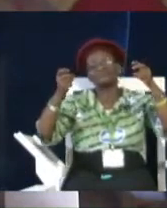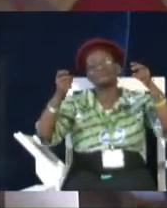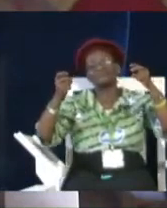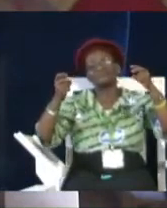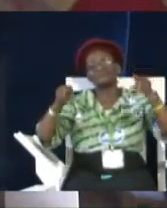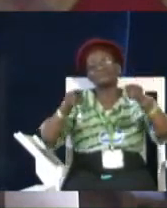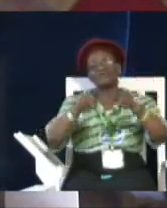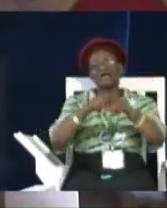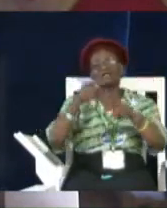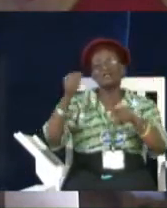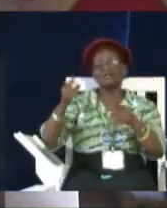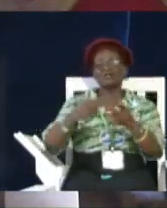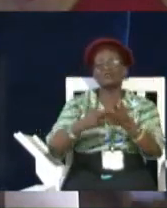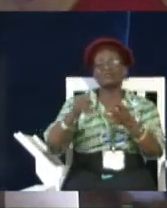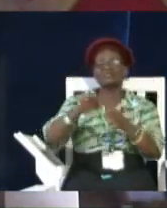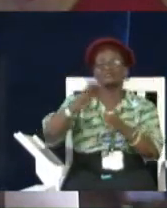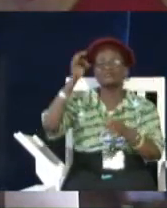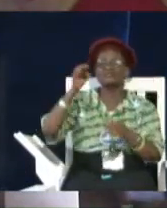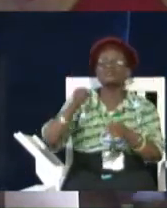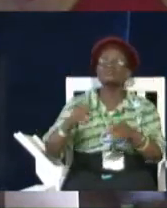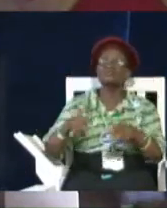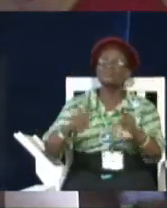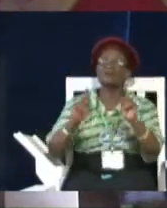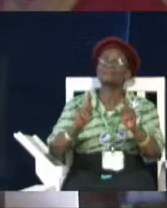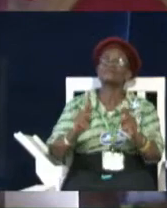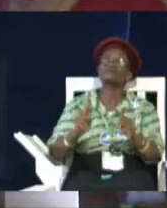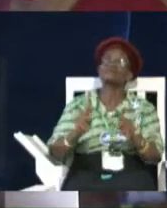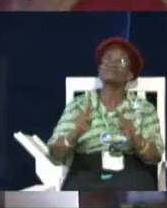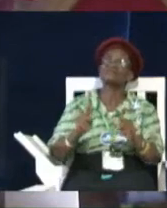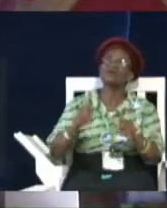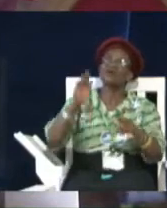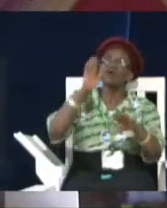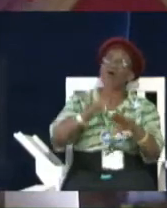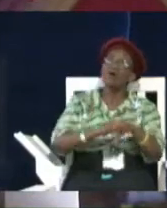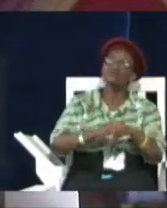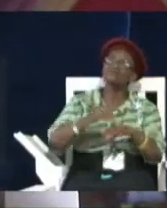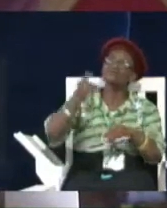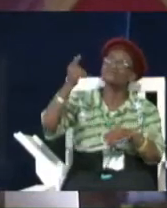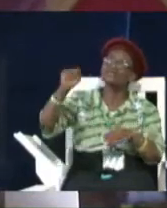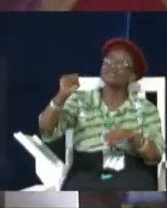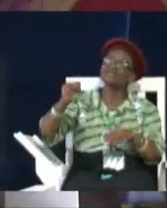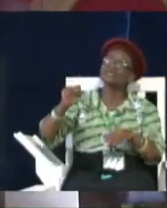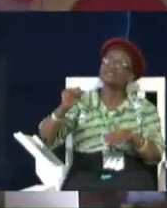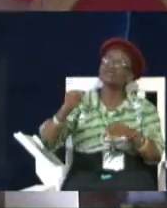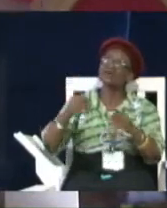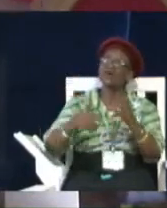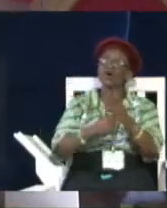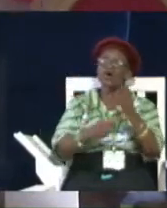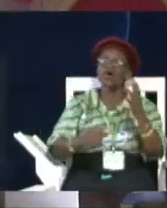as the Holy Spirit permits, on the oil of gladness.